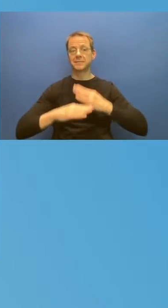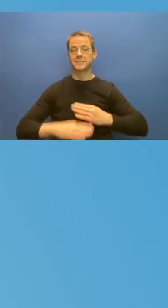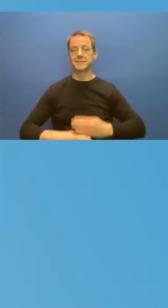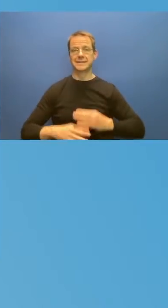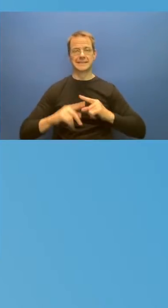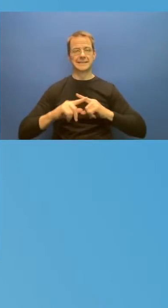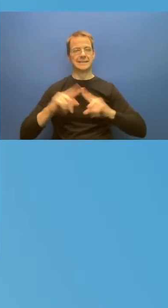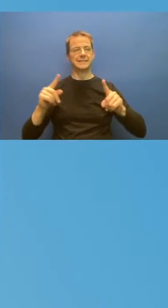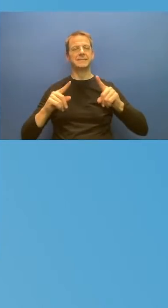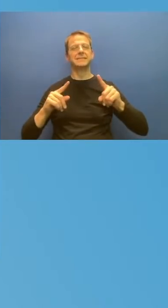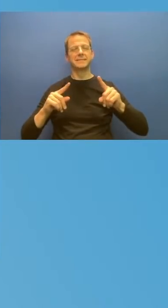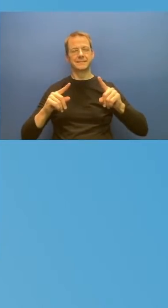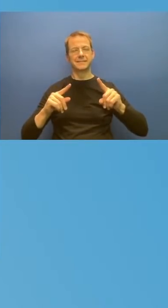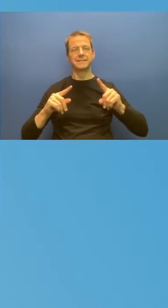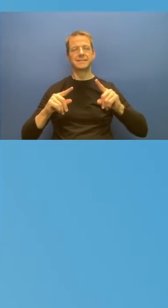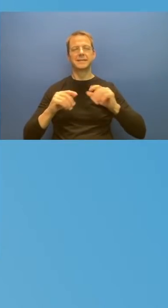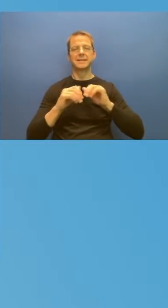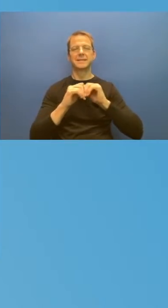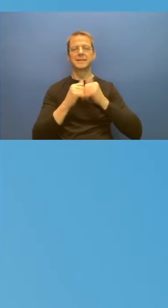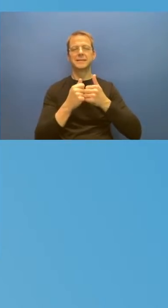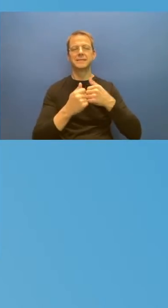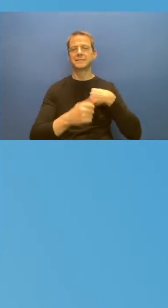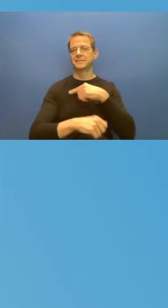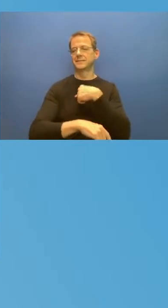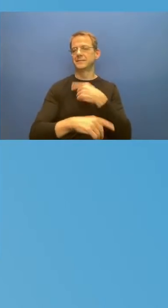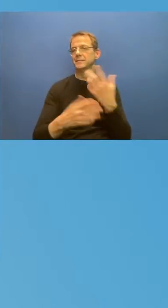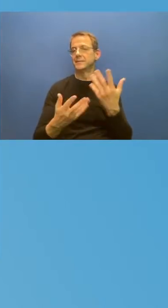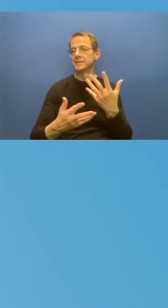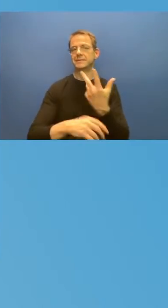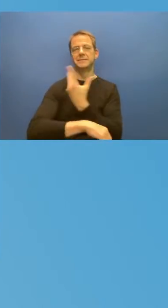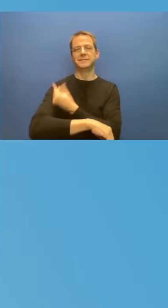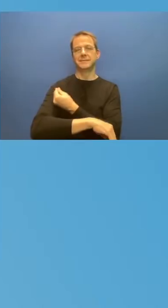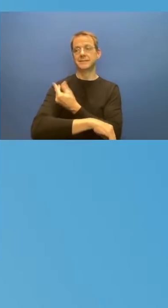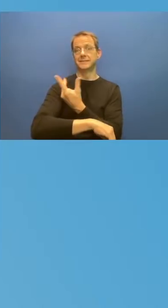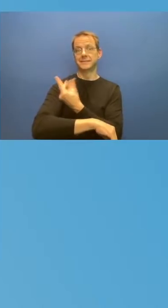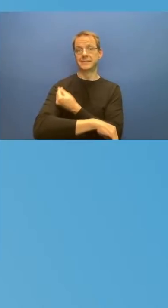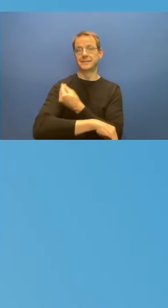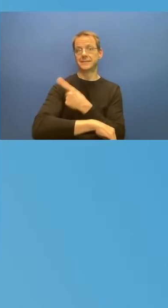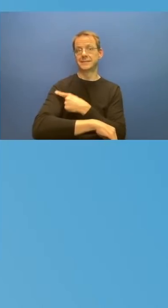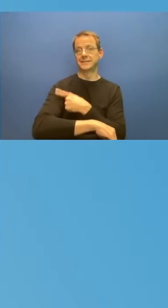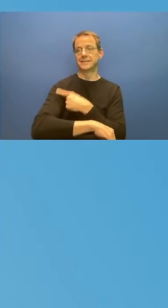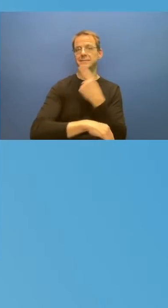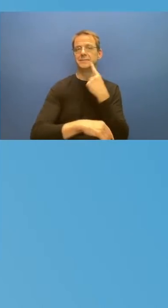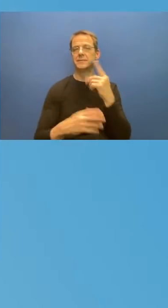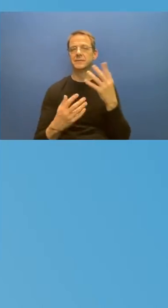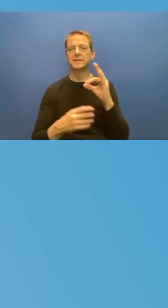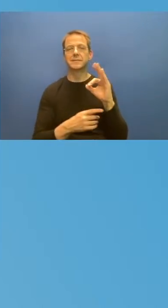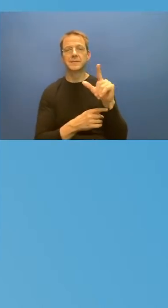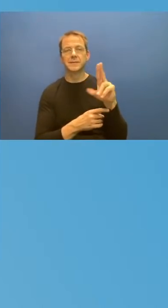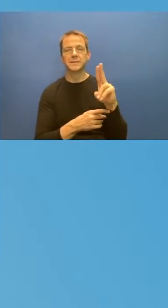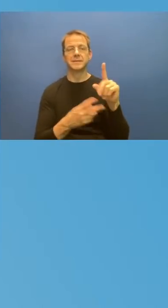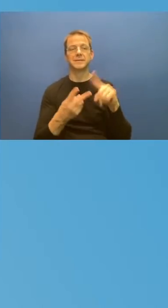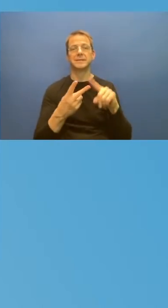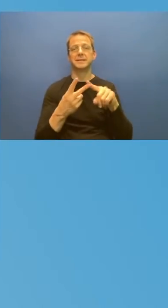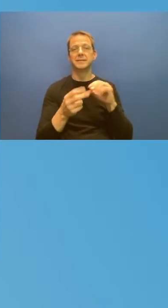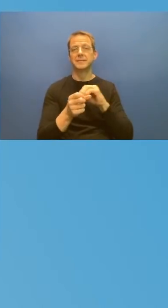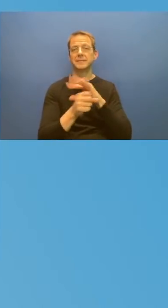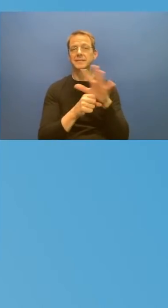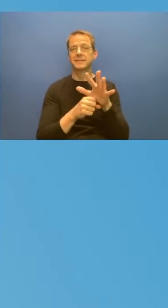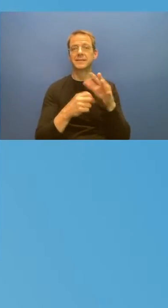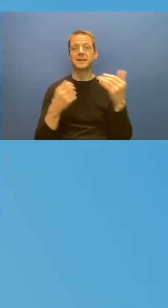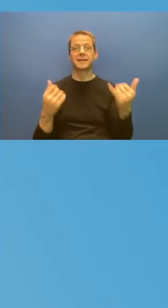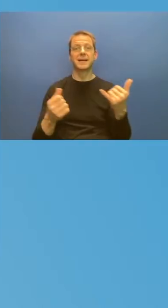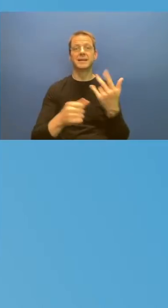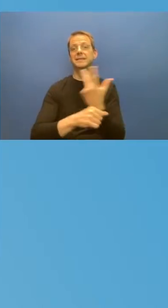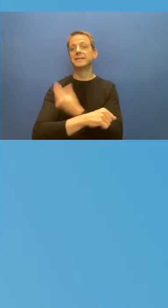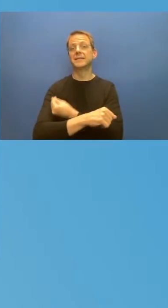now COVID-19, we're vaccinated intramuscularly in our arm, and that really produces a good